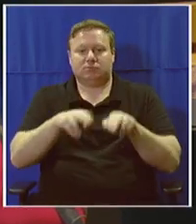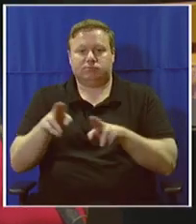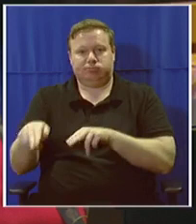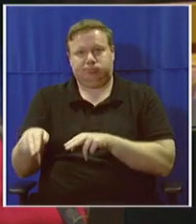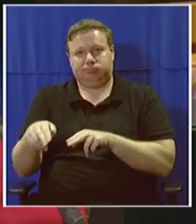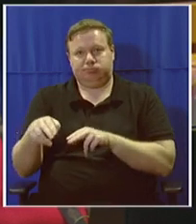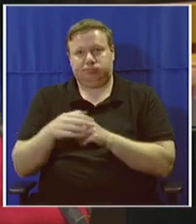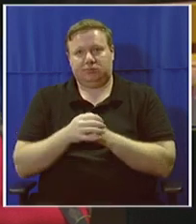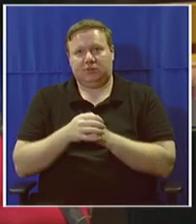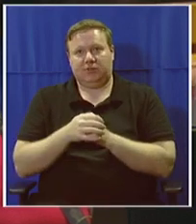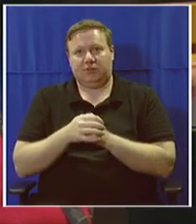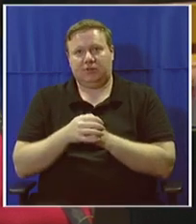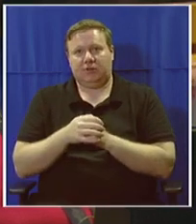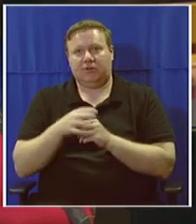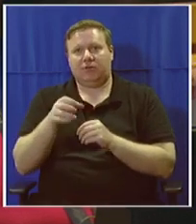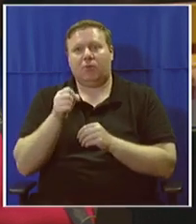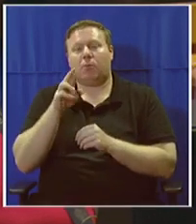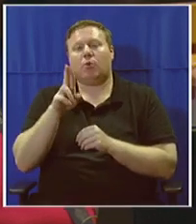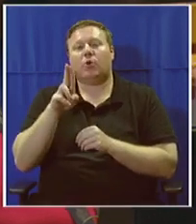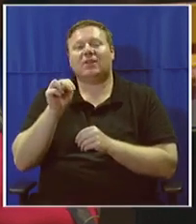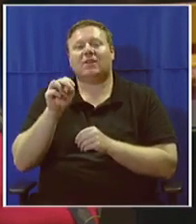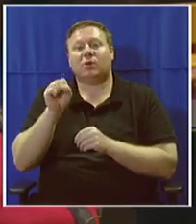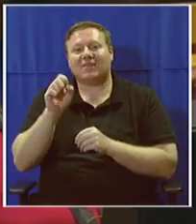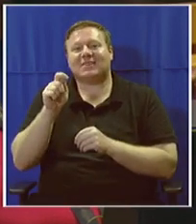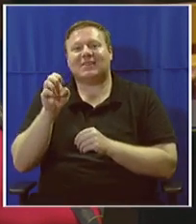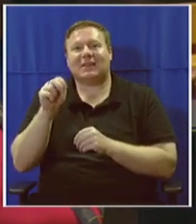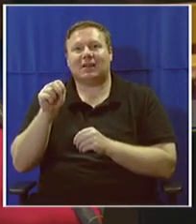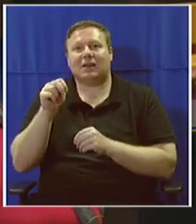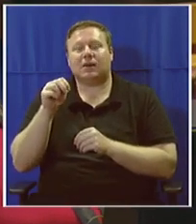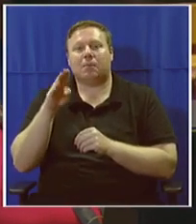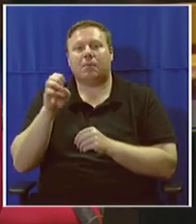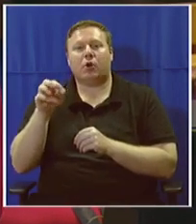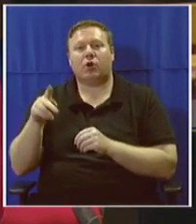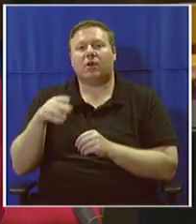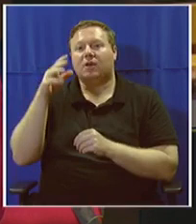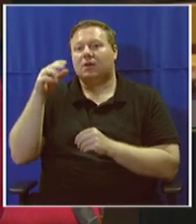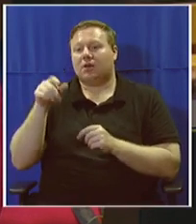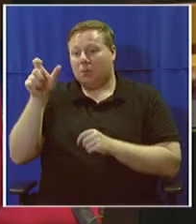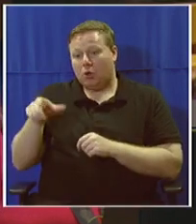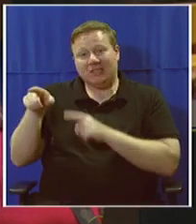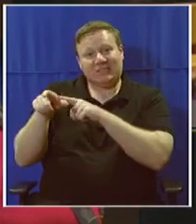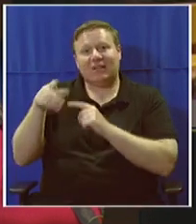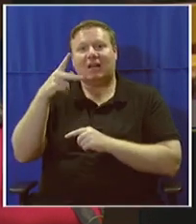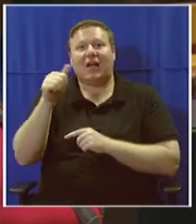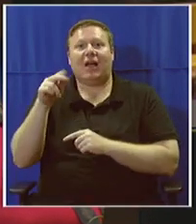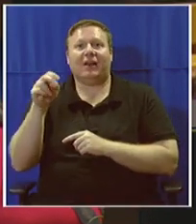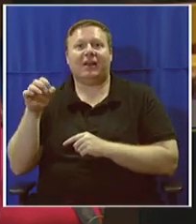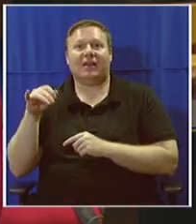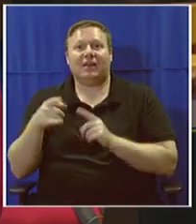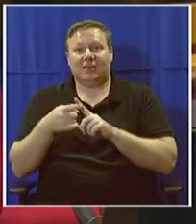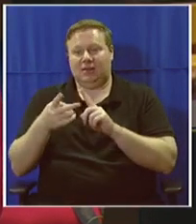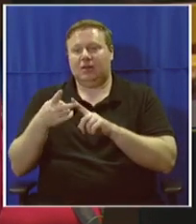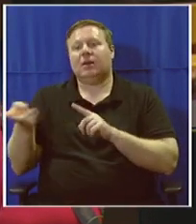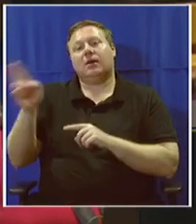Ward 21 Rustenburg. The House should recognize that Kanye was shot by her police boyfriend and Bastana was stabbed to